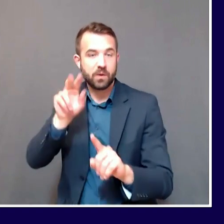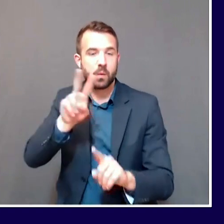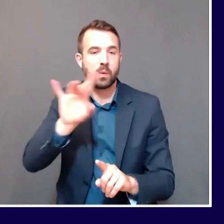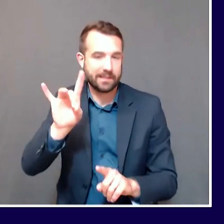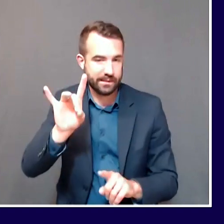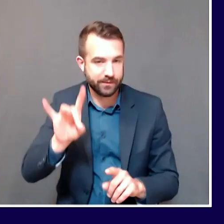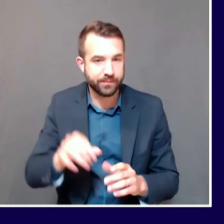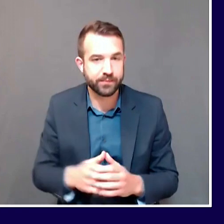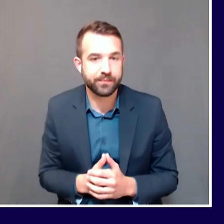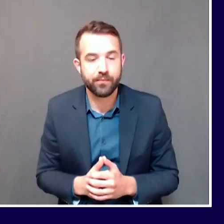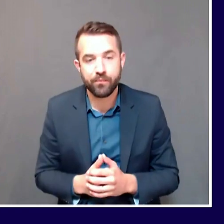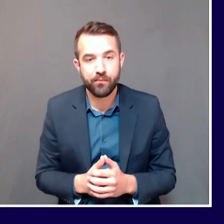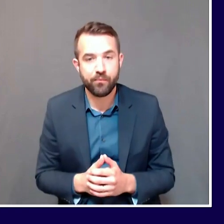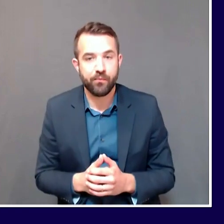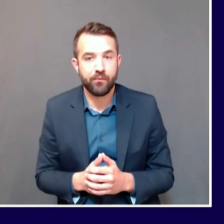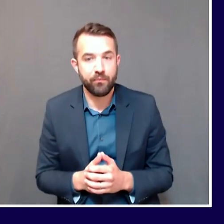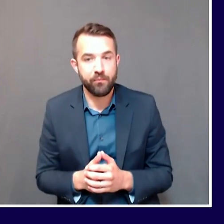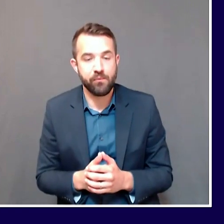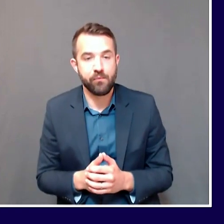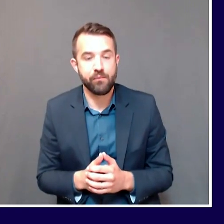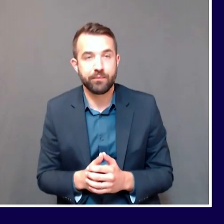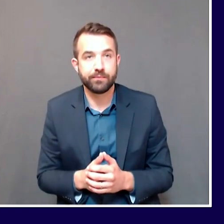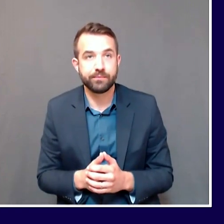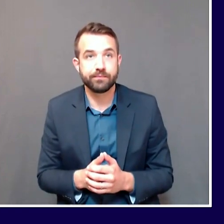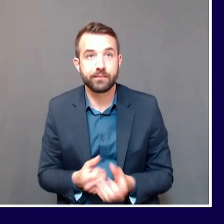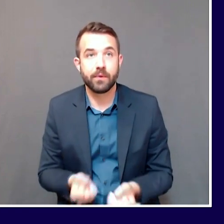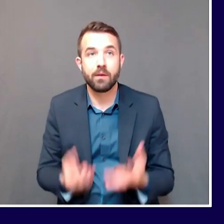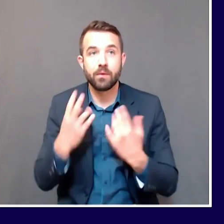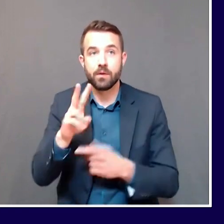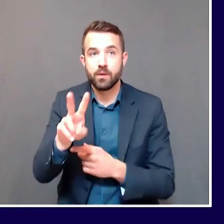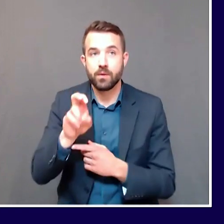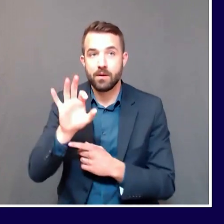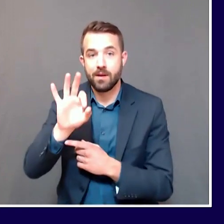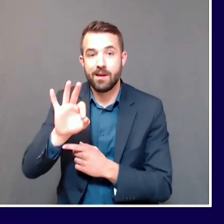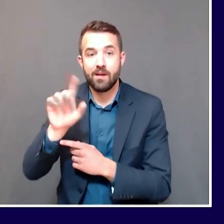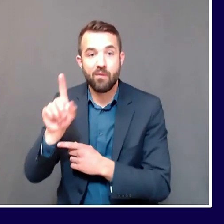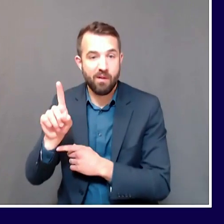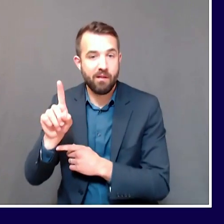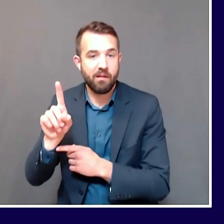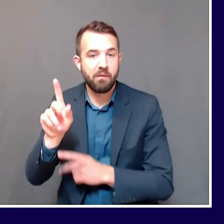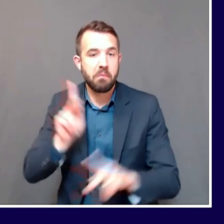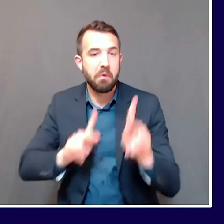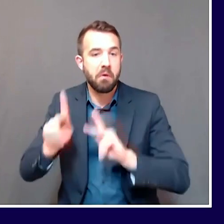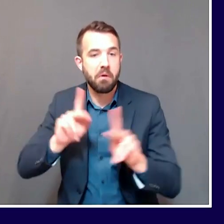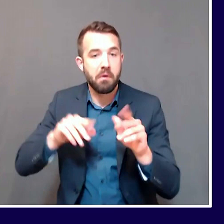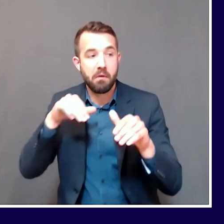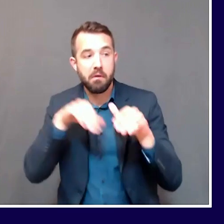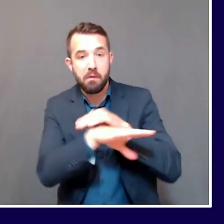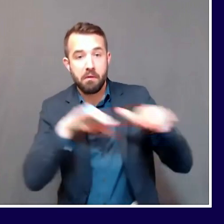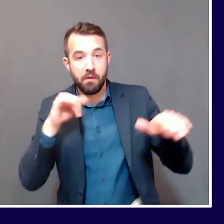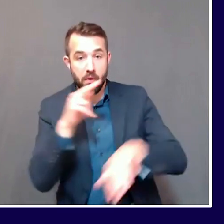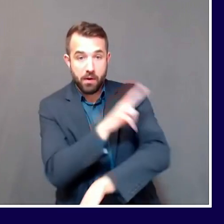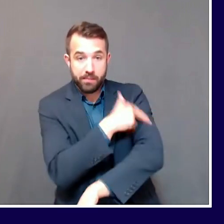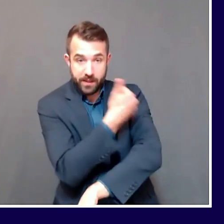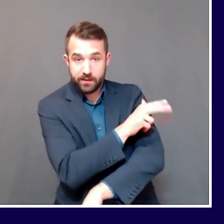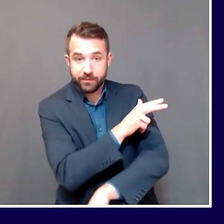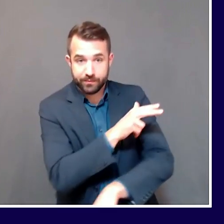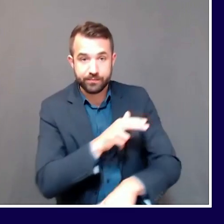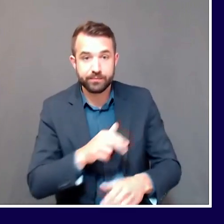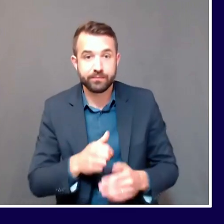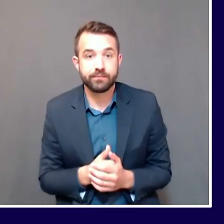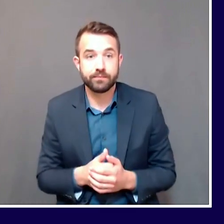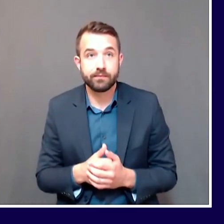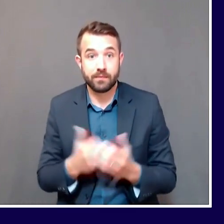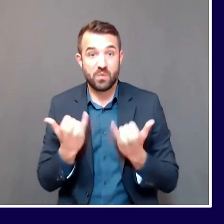yesterday. Overall, 291 individuals have been hospitalized and 35 individuals